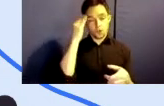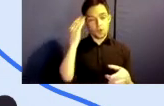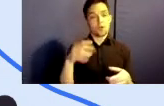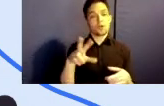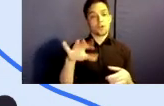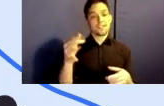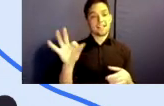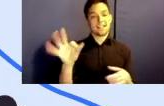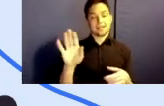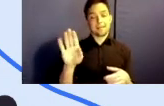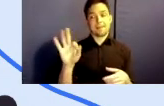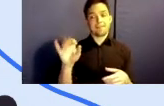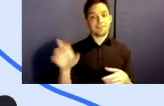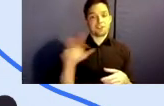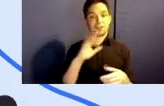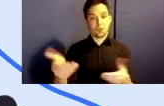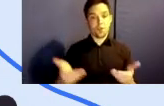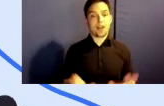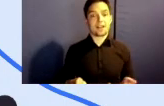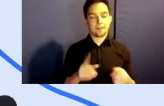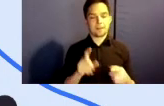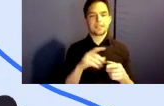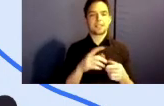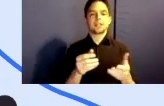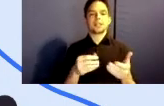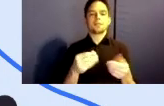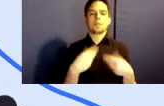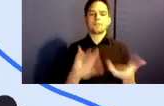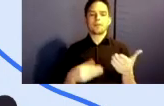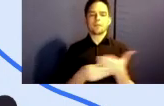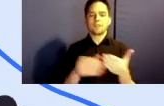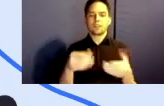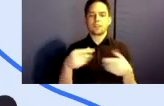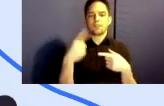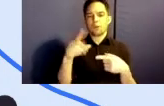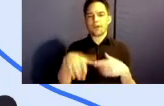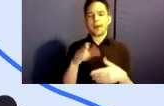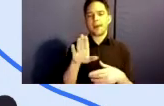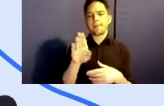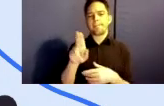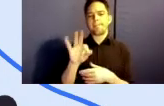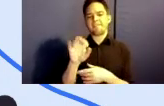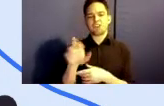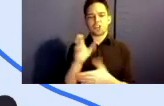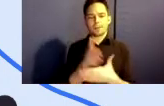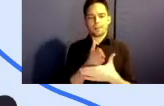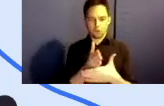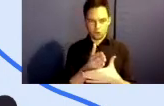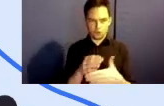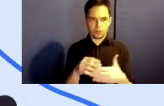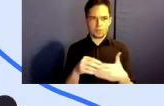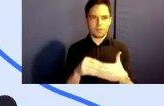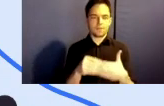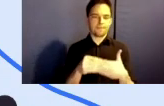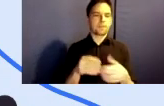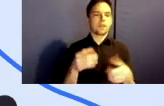great. But again, we need to have clear provision within this buffer for the GBV sector. This is a key action point that I think